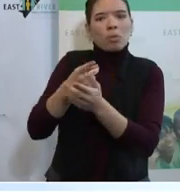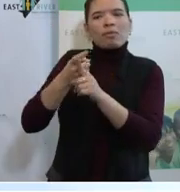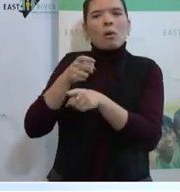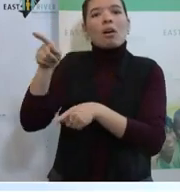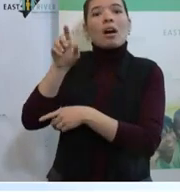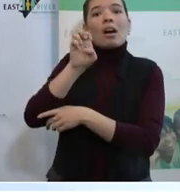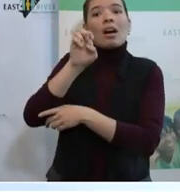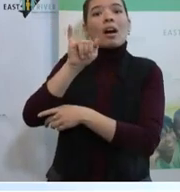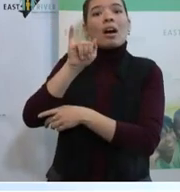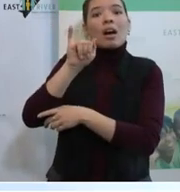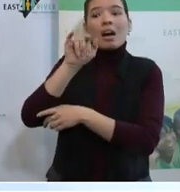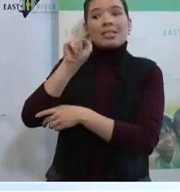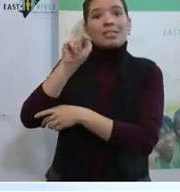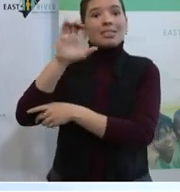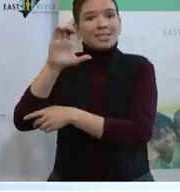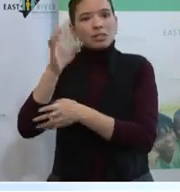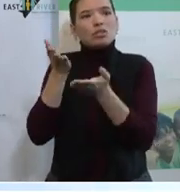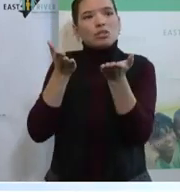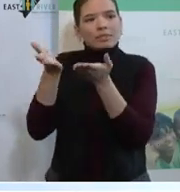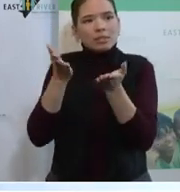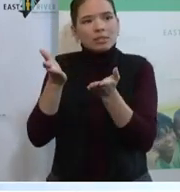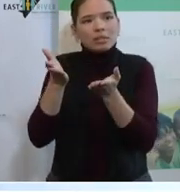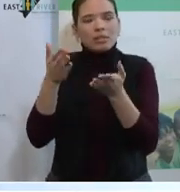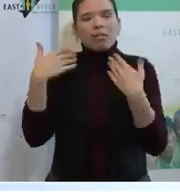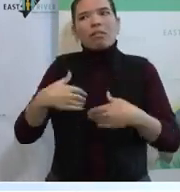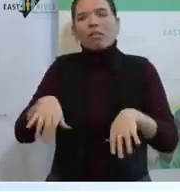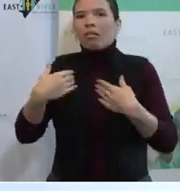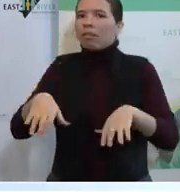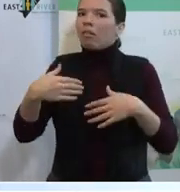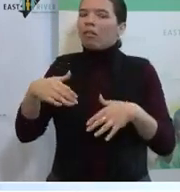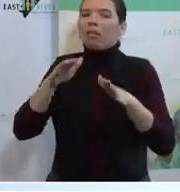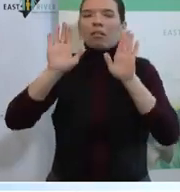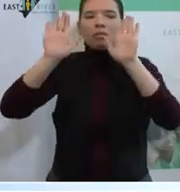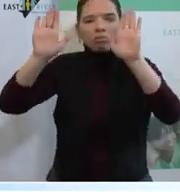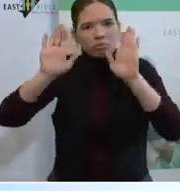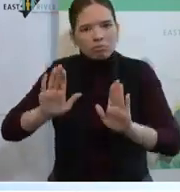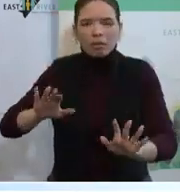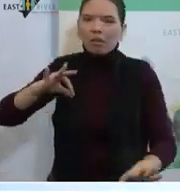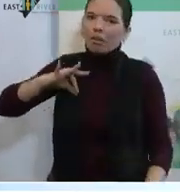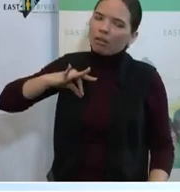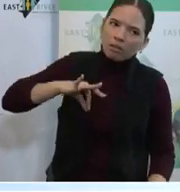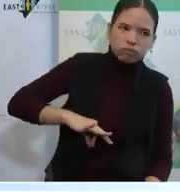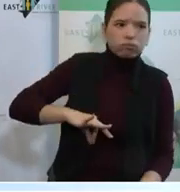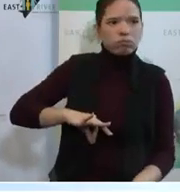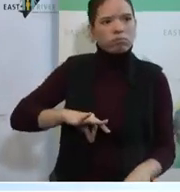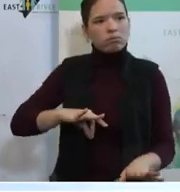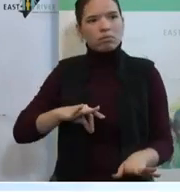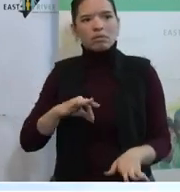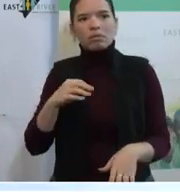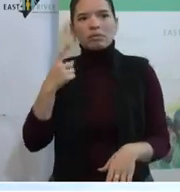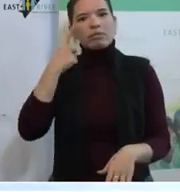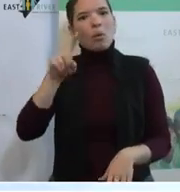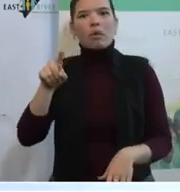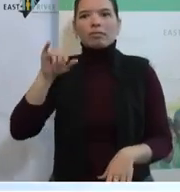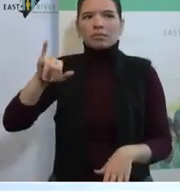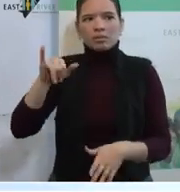a great experience to take advantage of services like that. They have